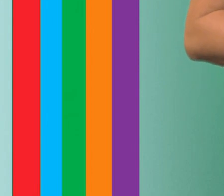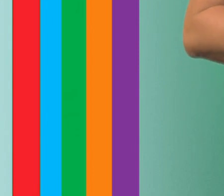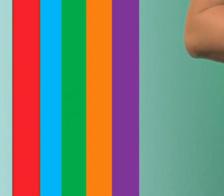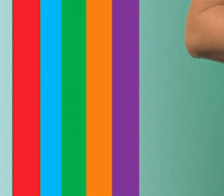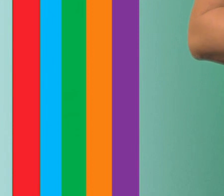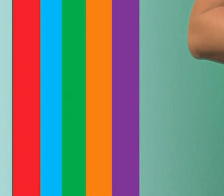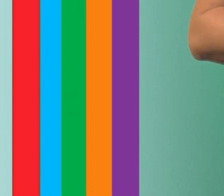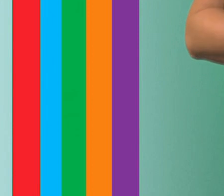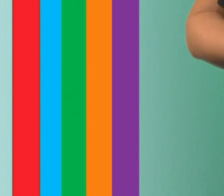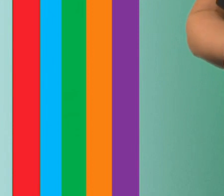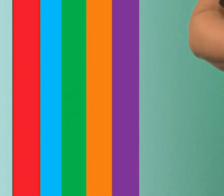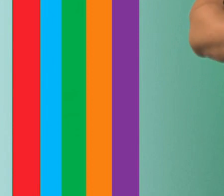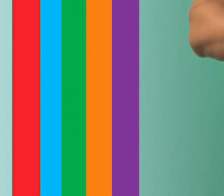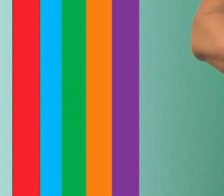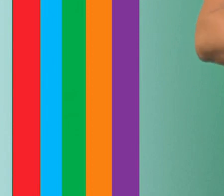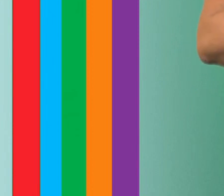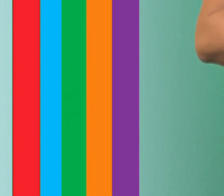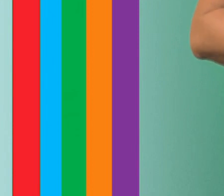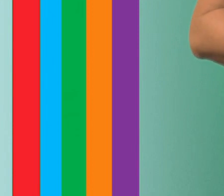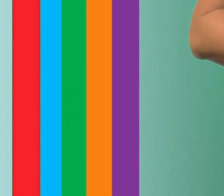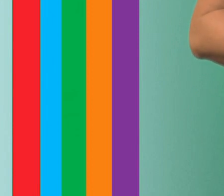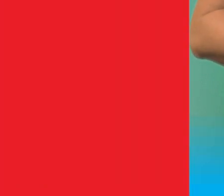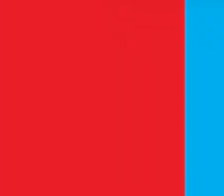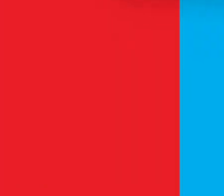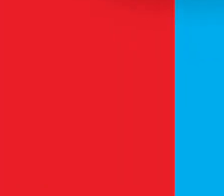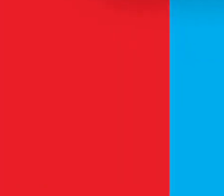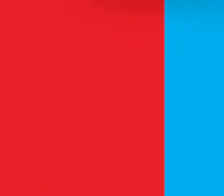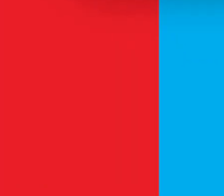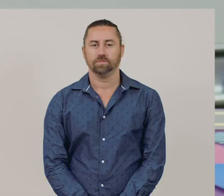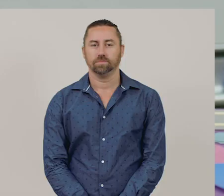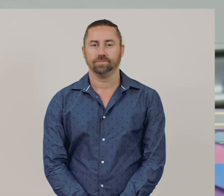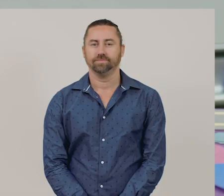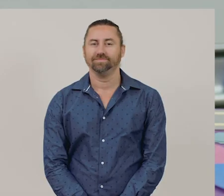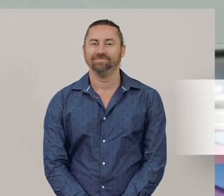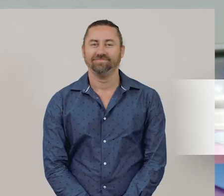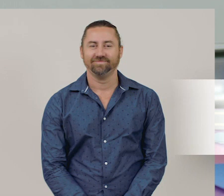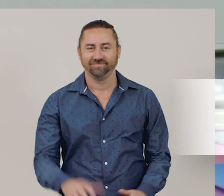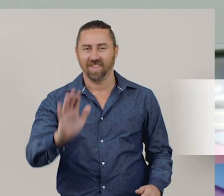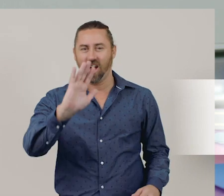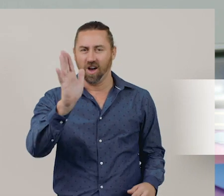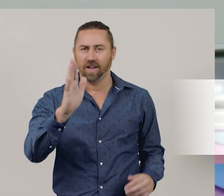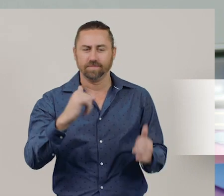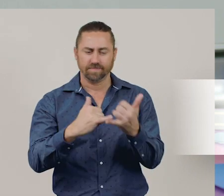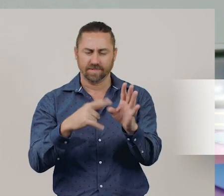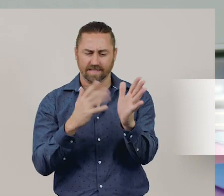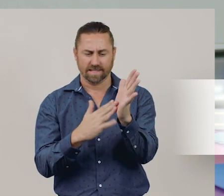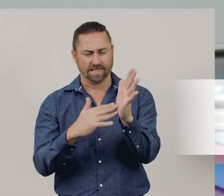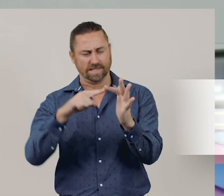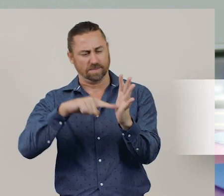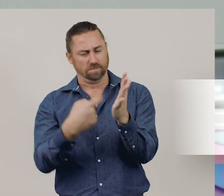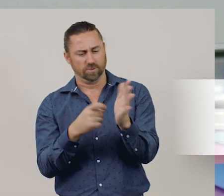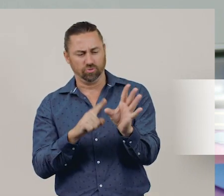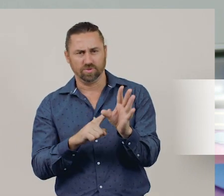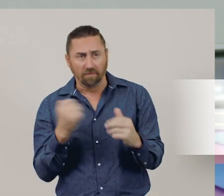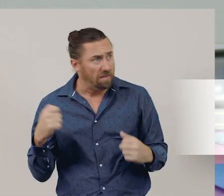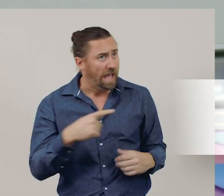now. She will show us how to identify two types of symmetry. Hi there. Symmetry is